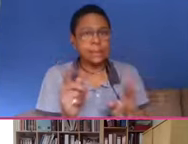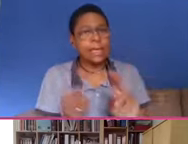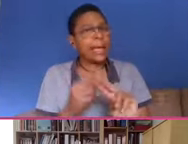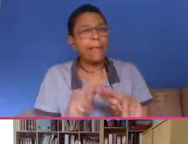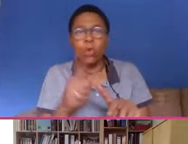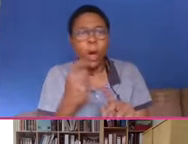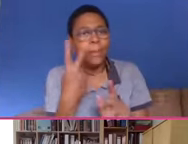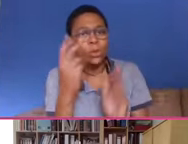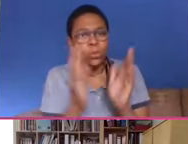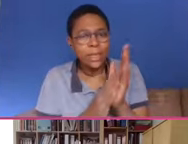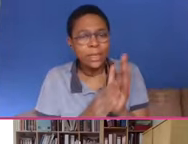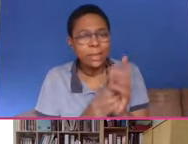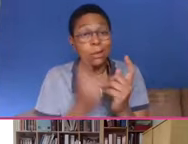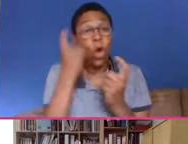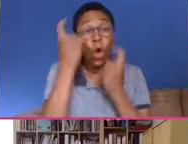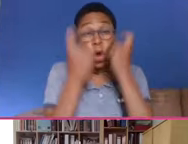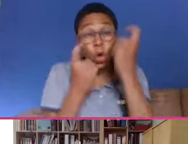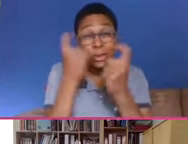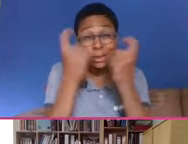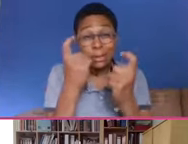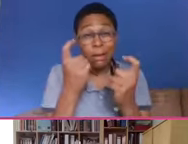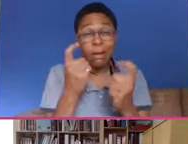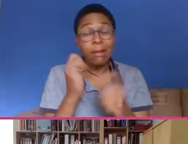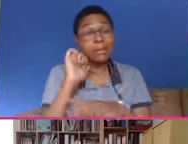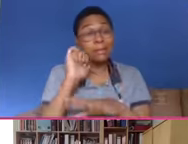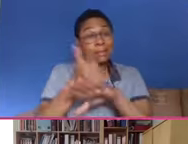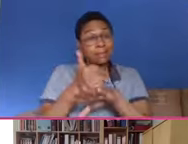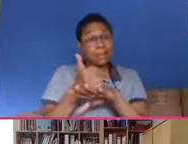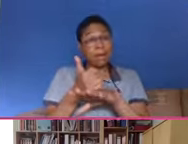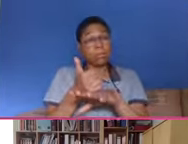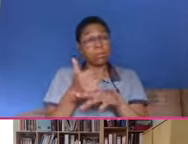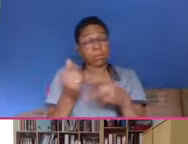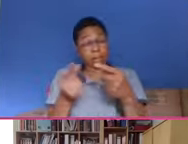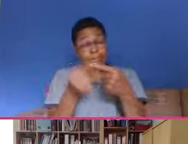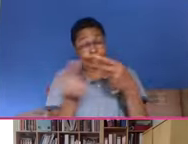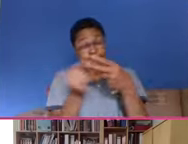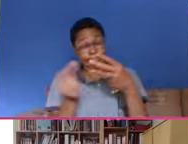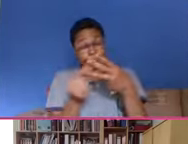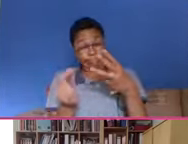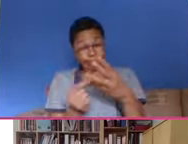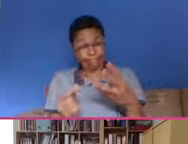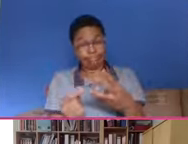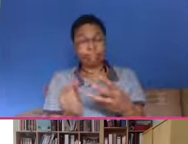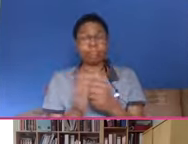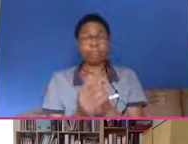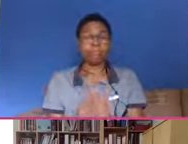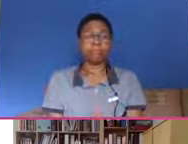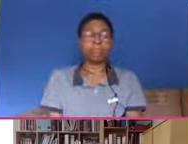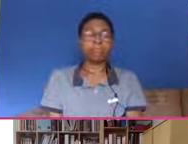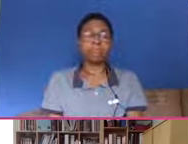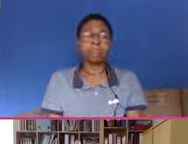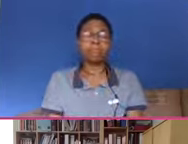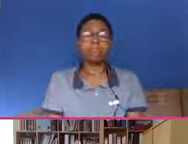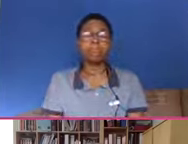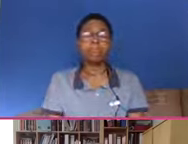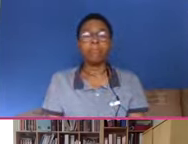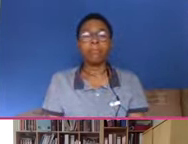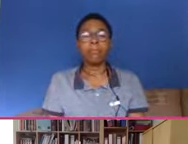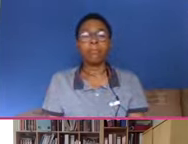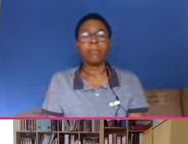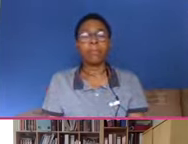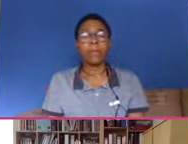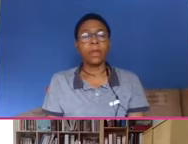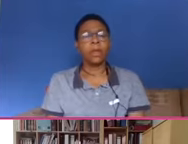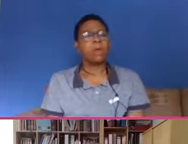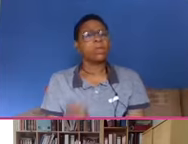You should consider and set up the mitigations you will introduce into your risk assessment. Mitigation does not